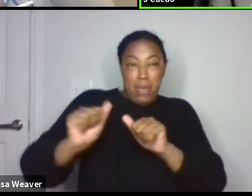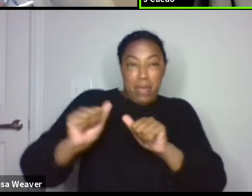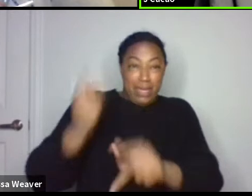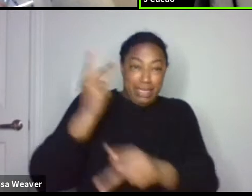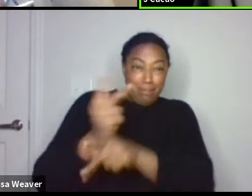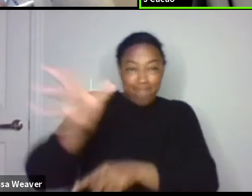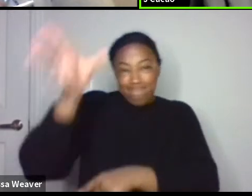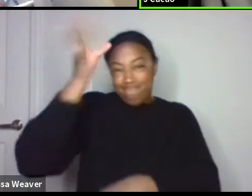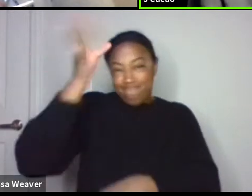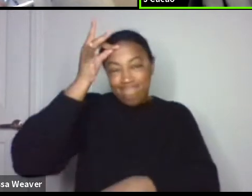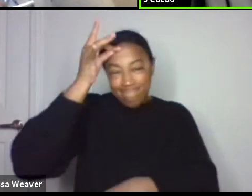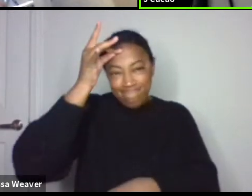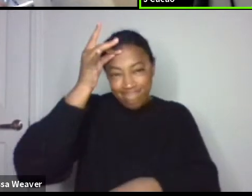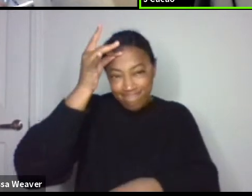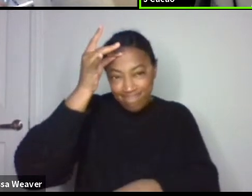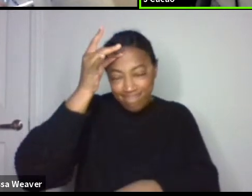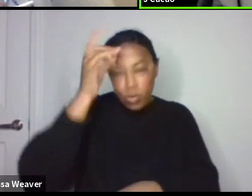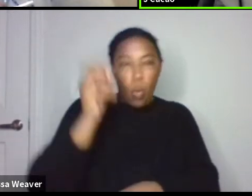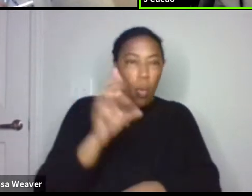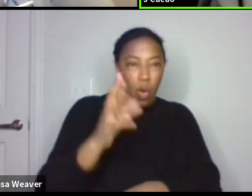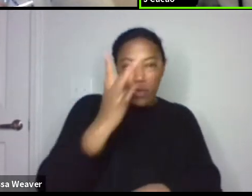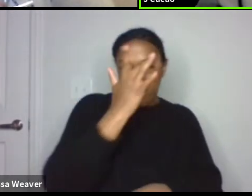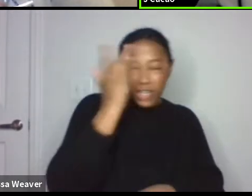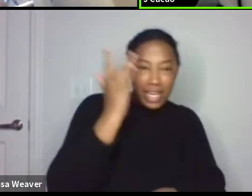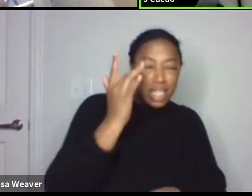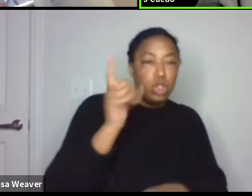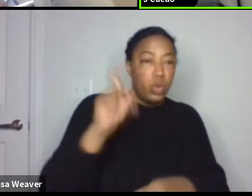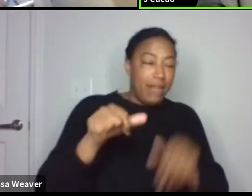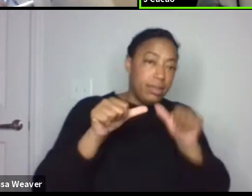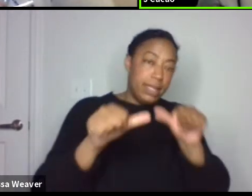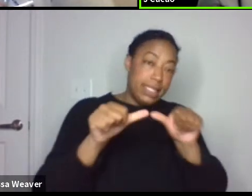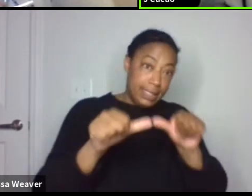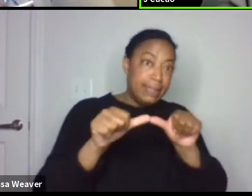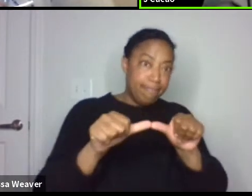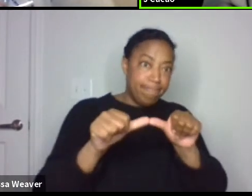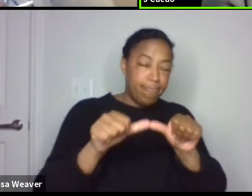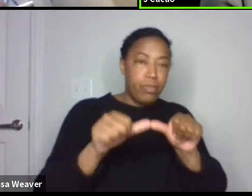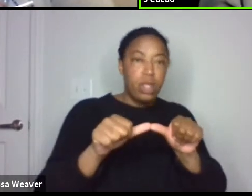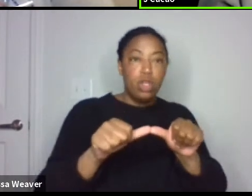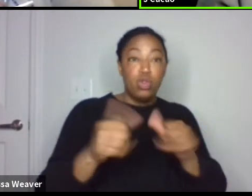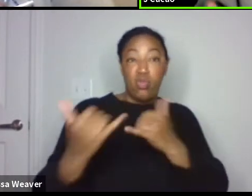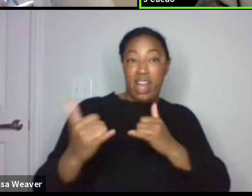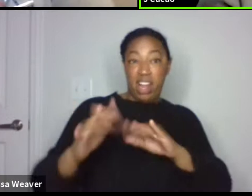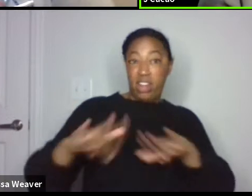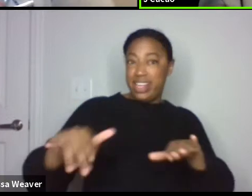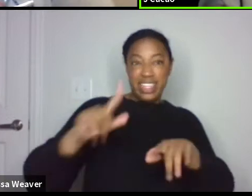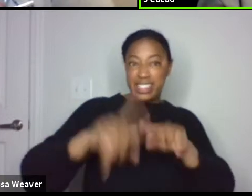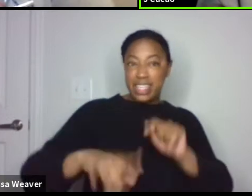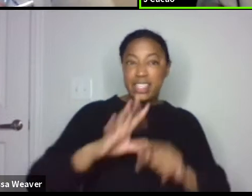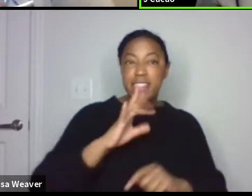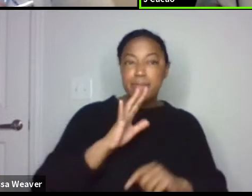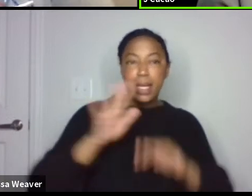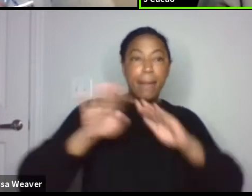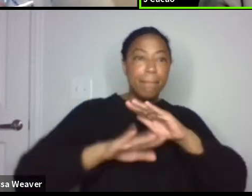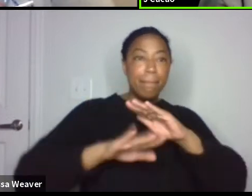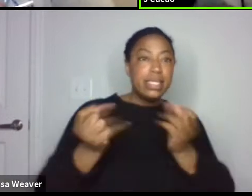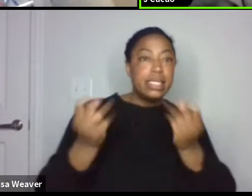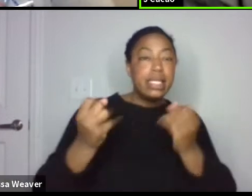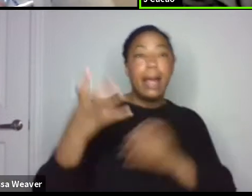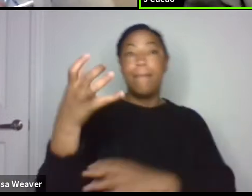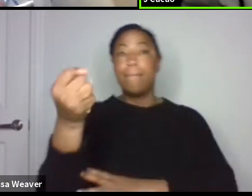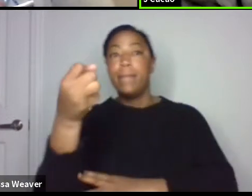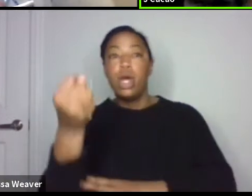just got to be something that's pretty much consistent. But at this point, especially since they're not even able to speak basic signs like milk,